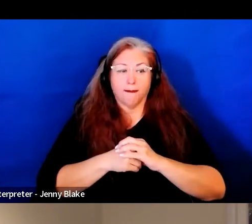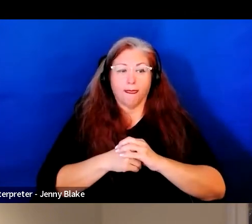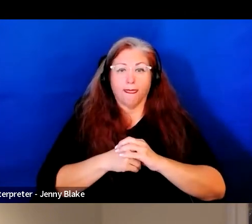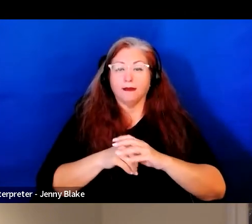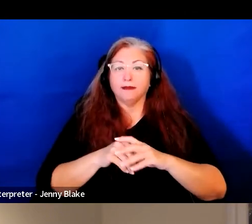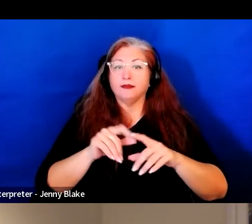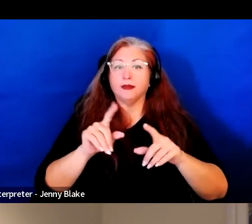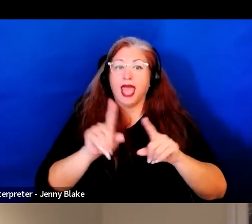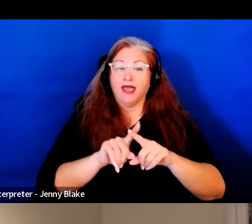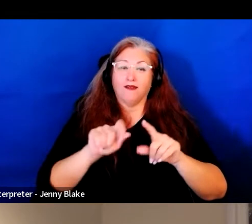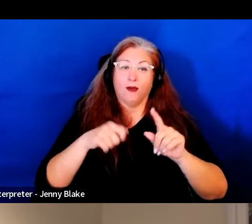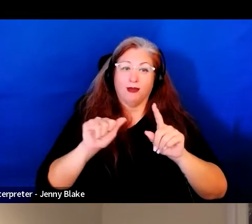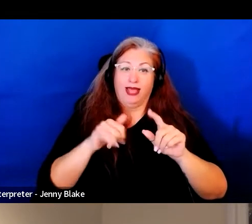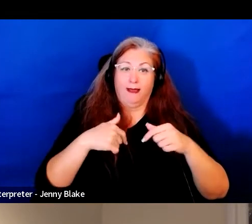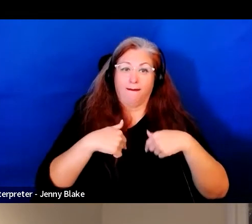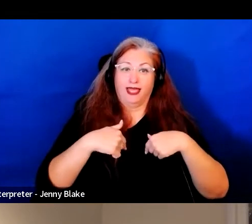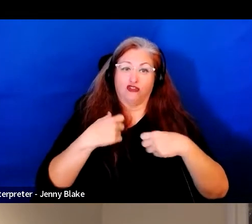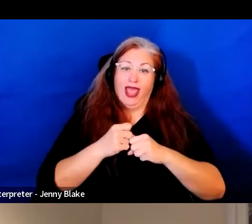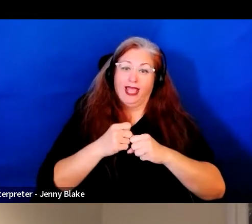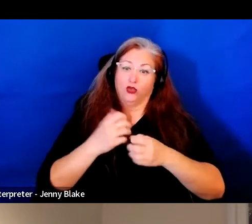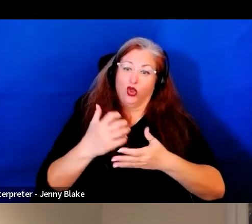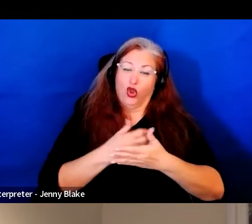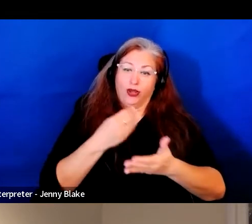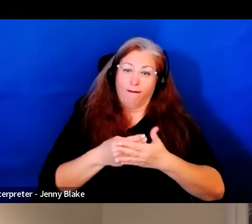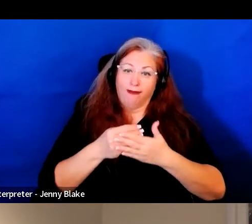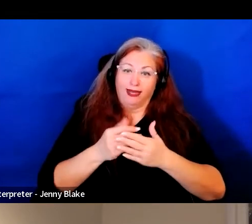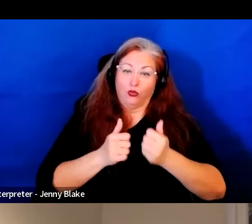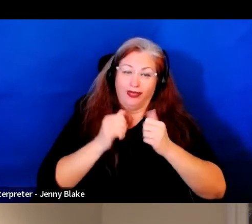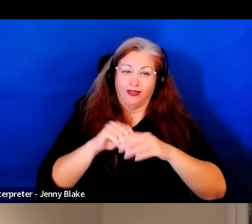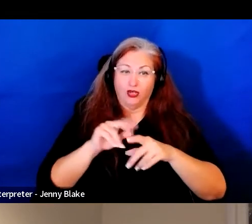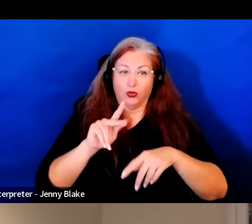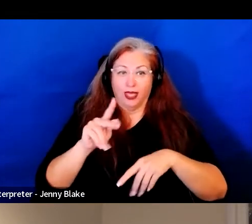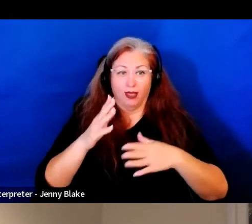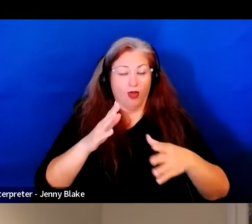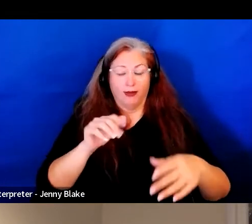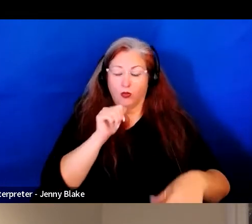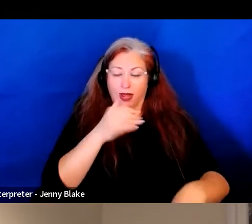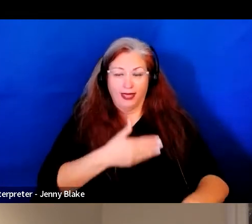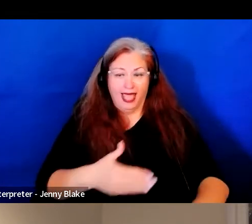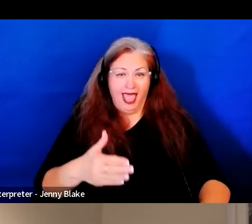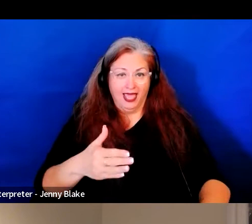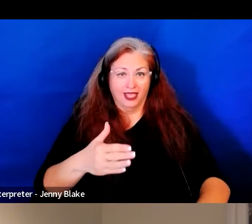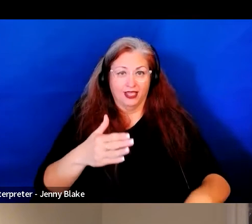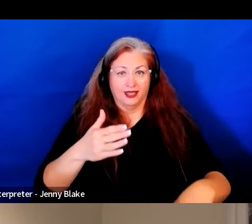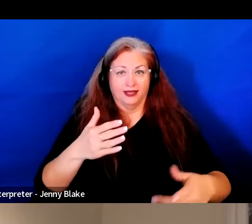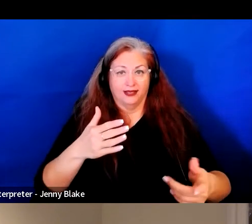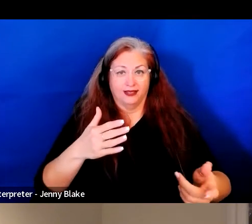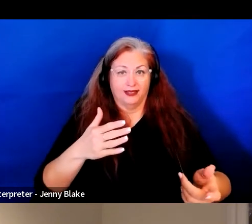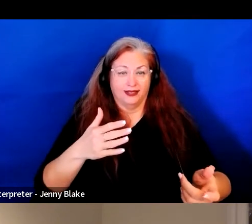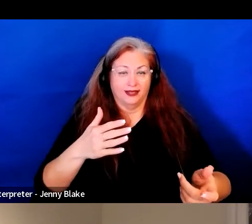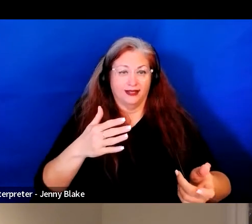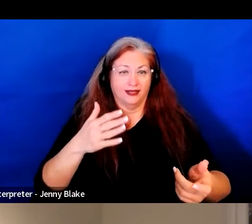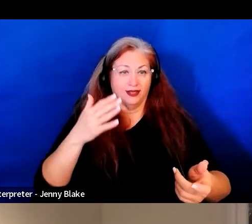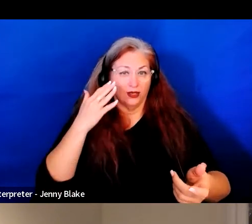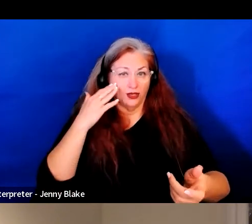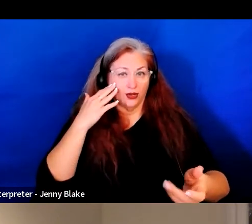me who are trying to make a living in the UK, who live in the UK, who probably will not get hired for dispatches because, you know,